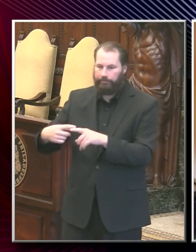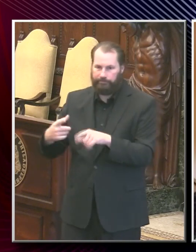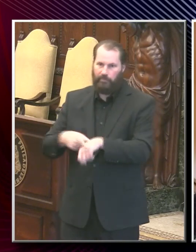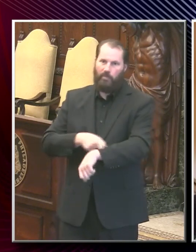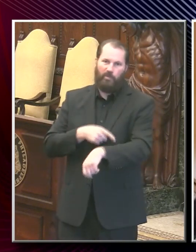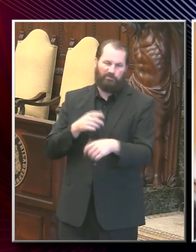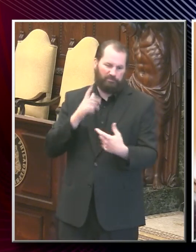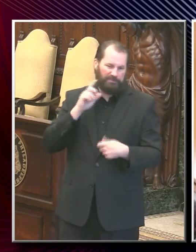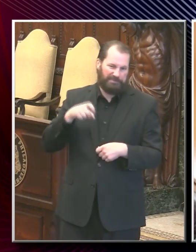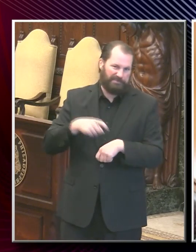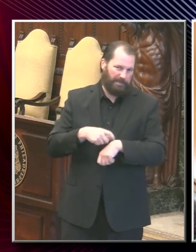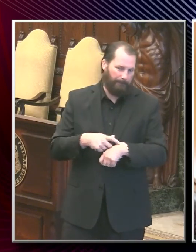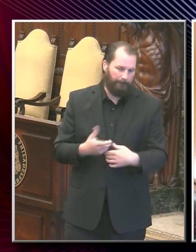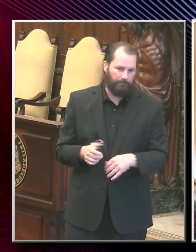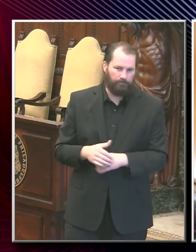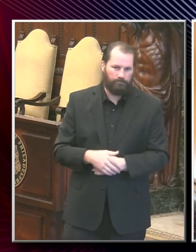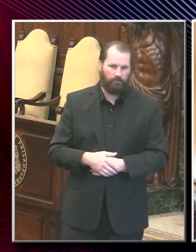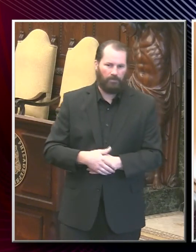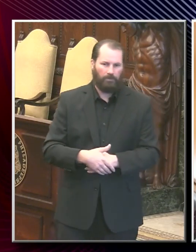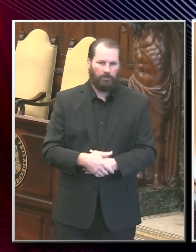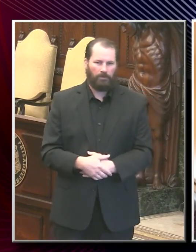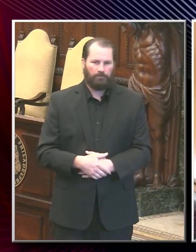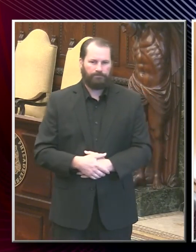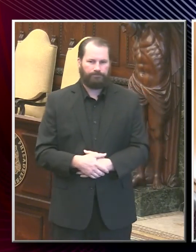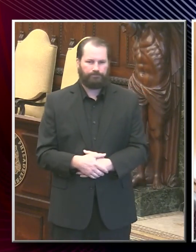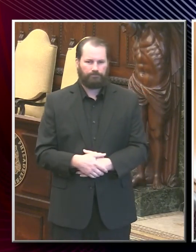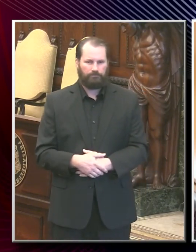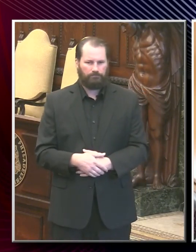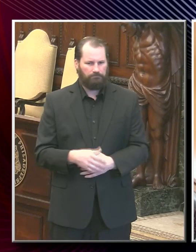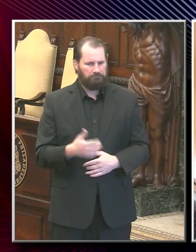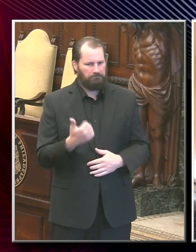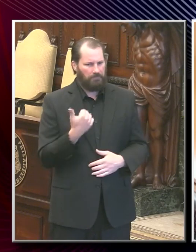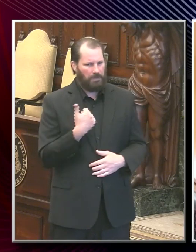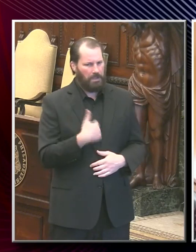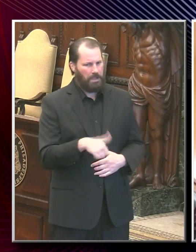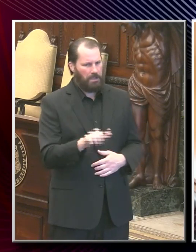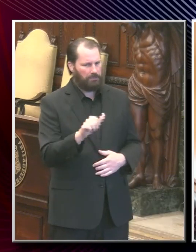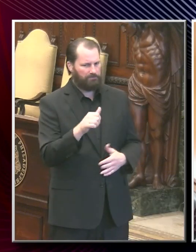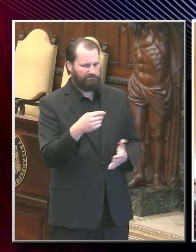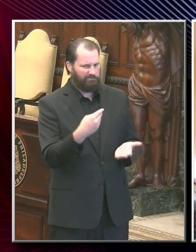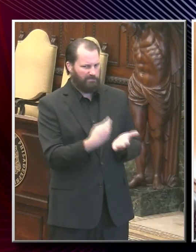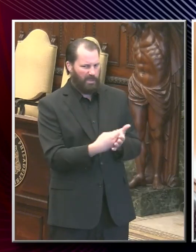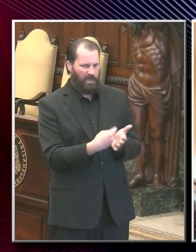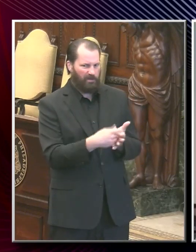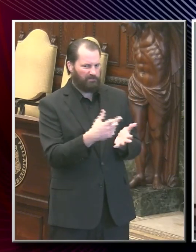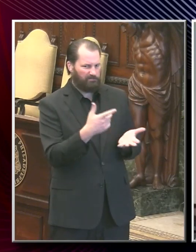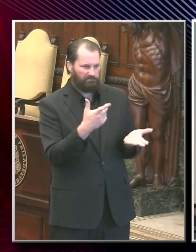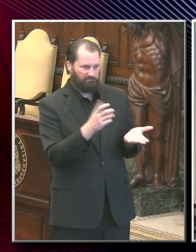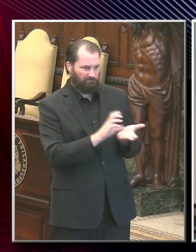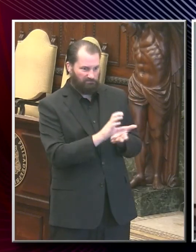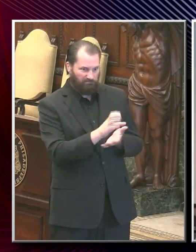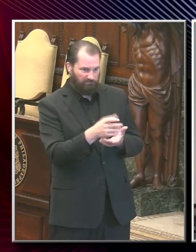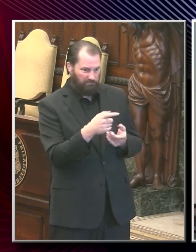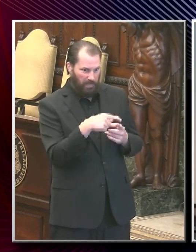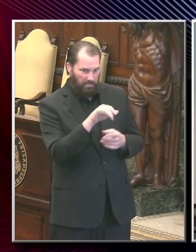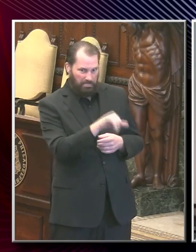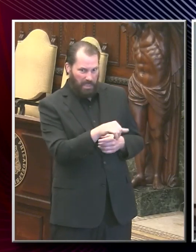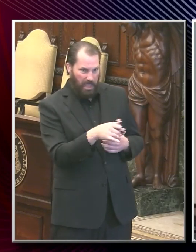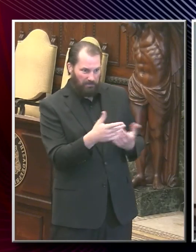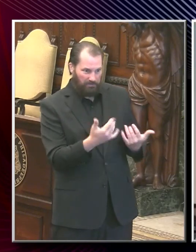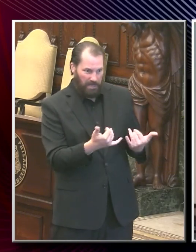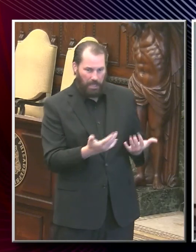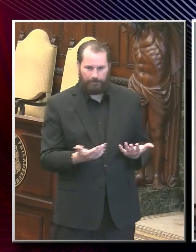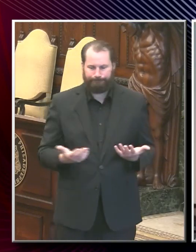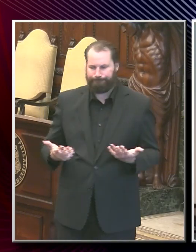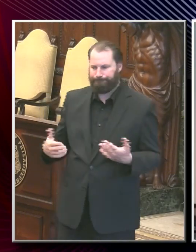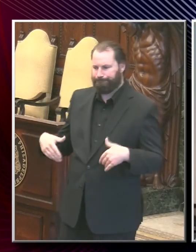is there cost associated with the RFP at this point, and how many bids have you gotten so far? Not yet, and I'm not sure that the RFP has